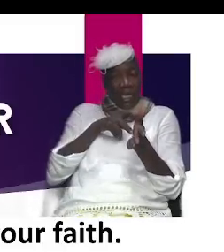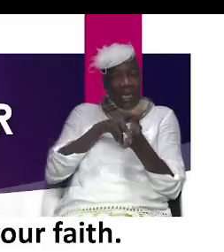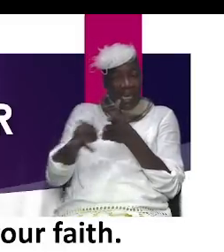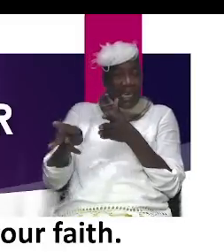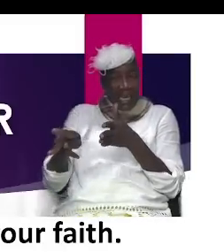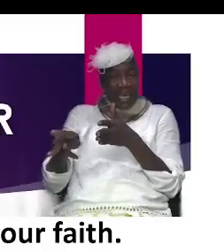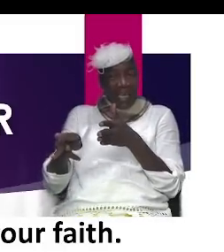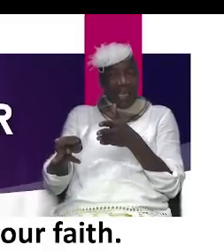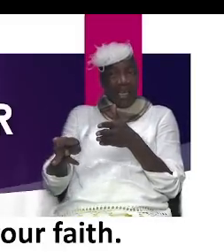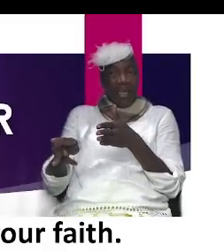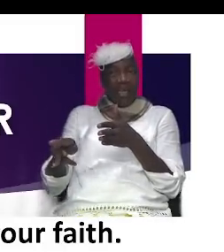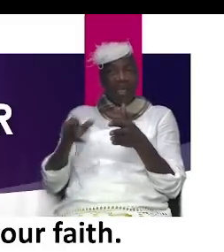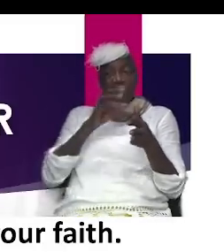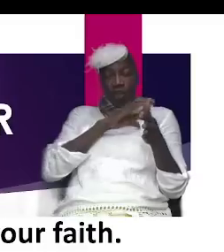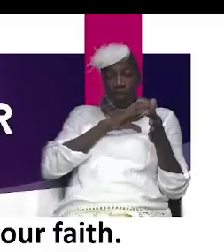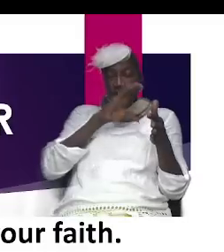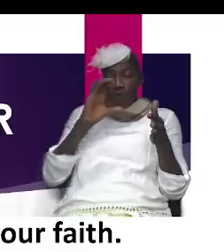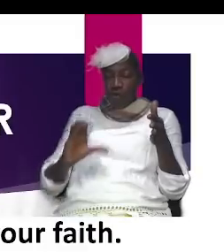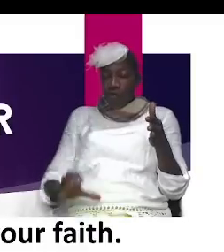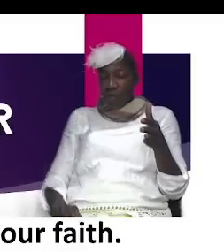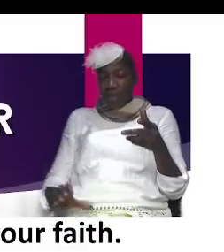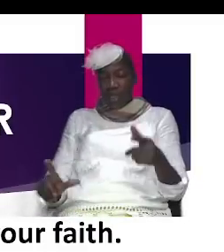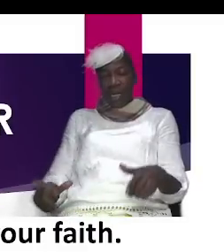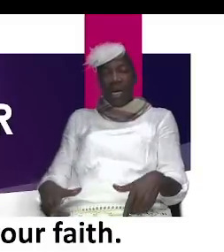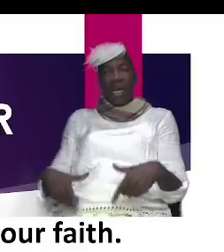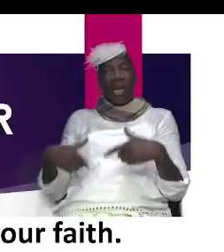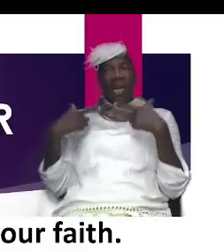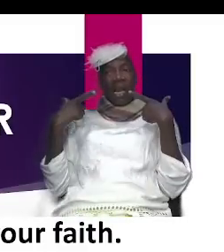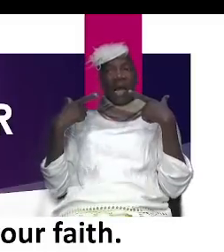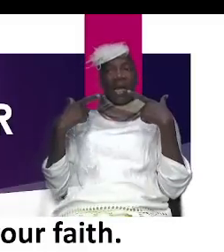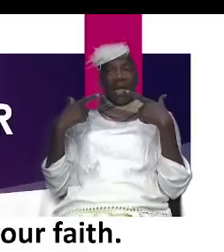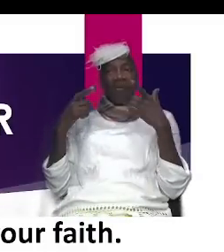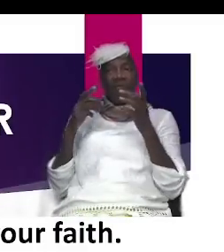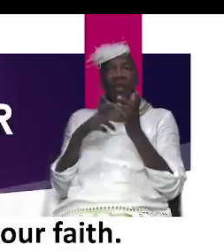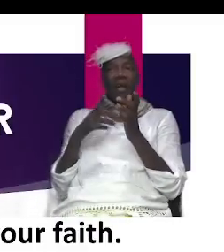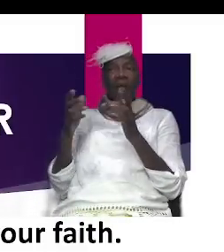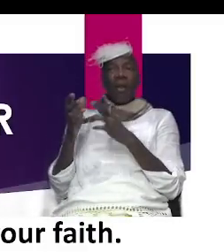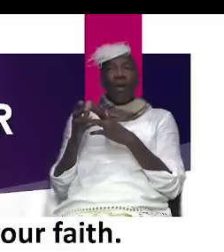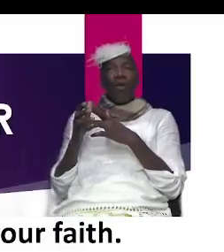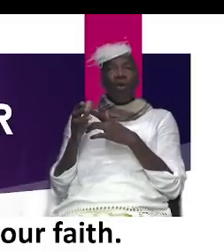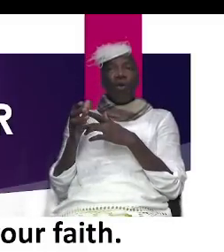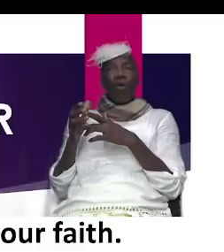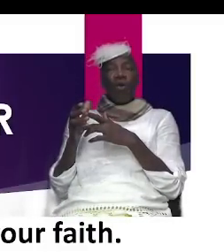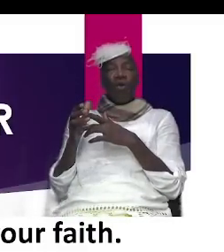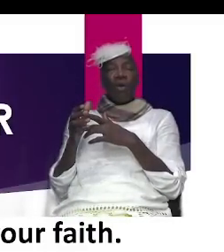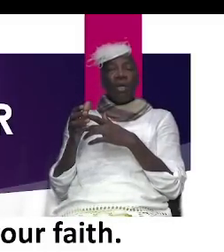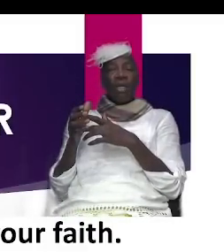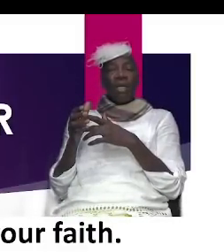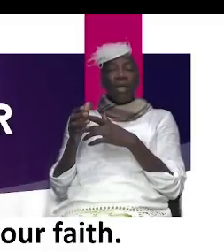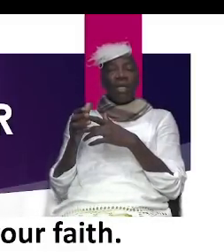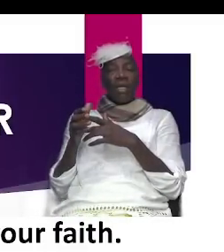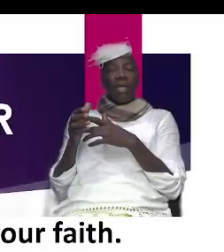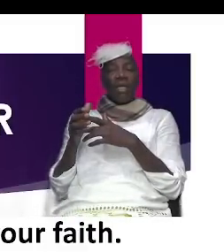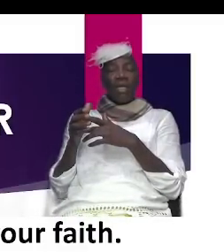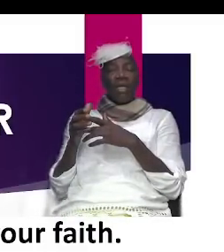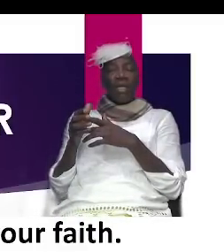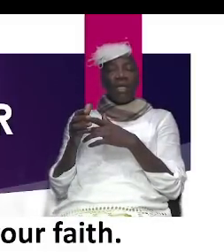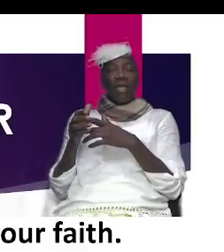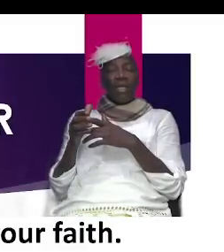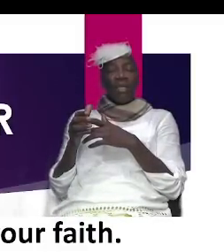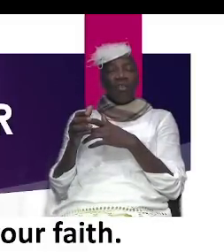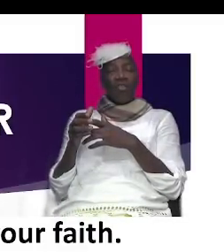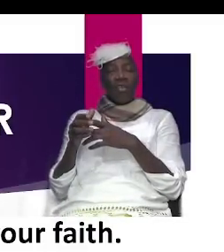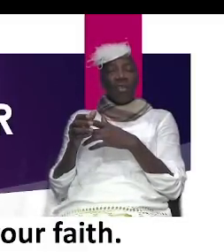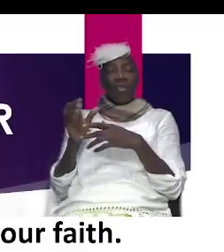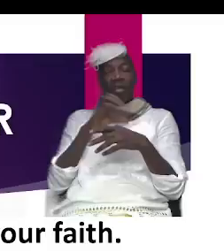into disrepute the Lord Jesus Christ. He is saying that at anywhere that